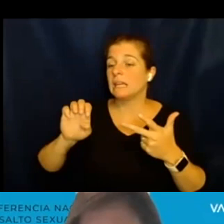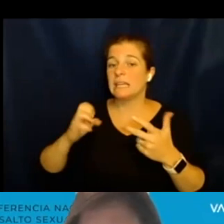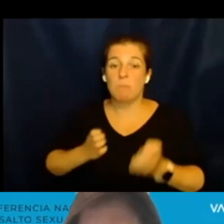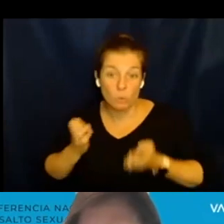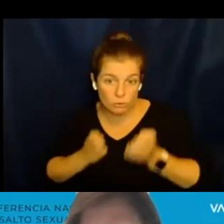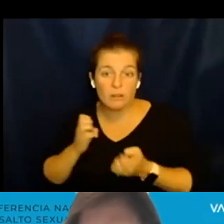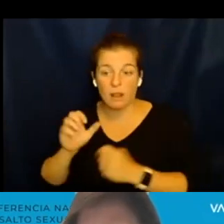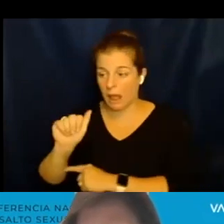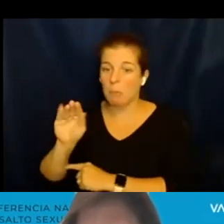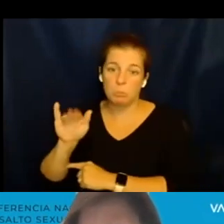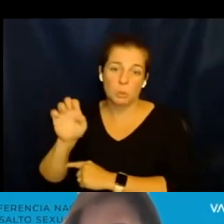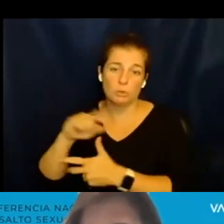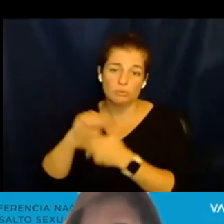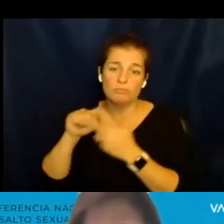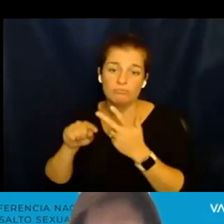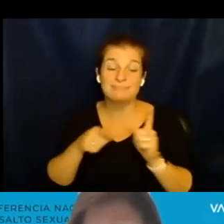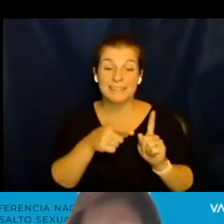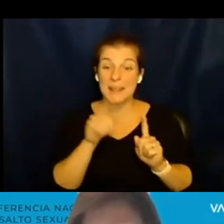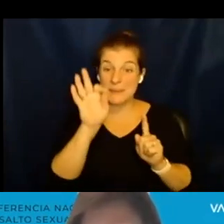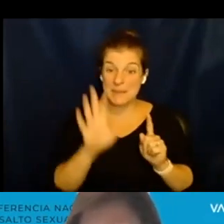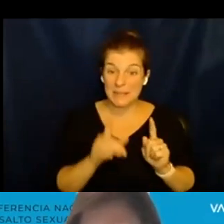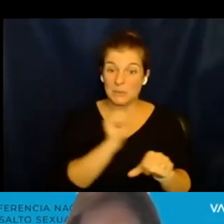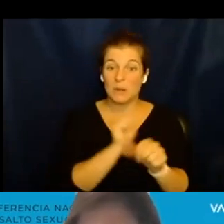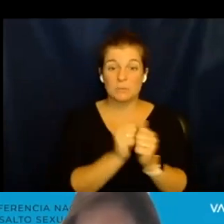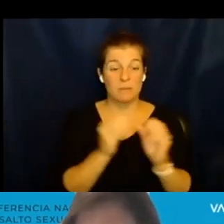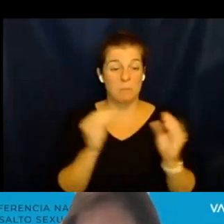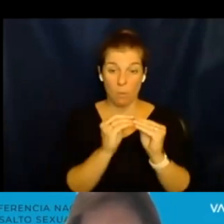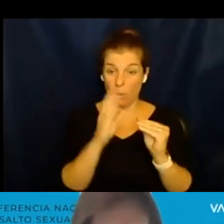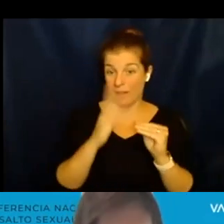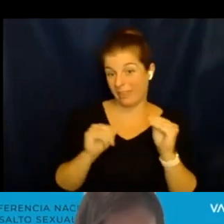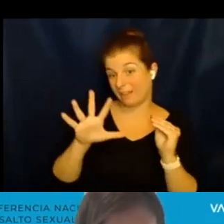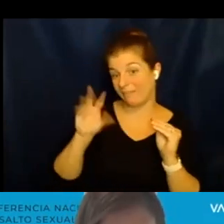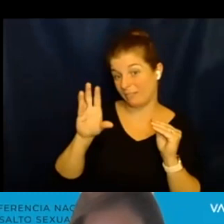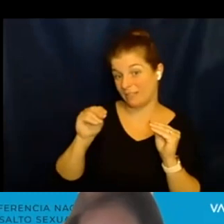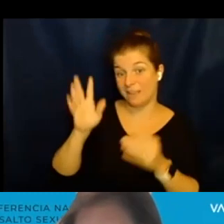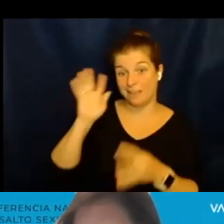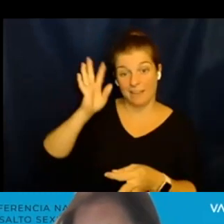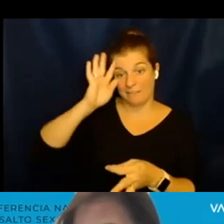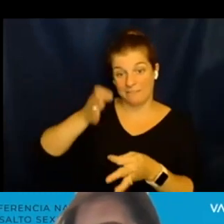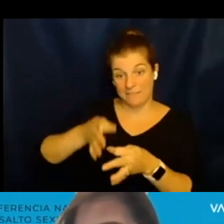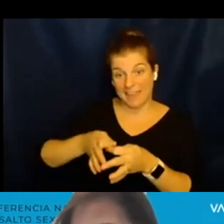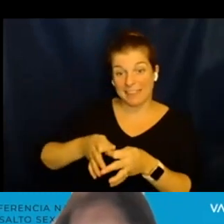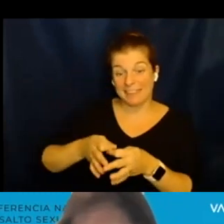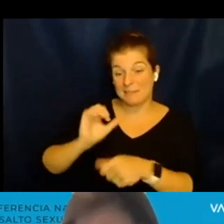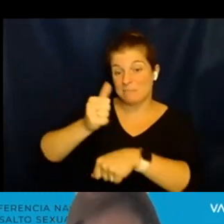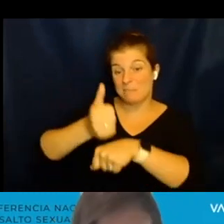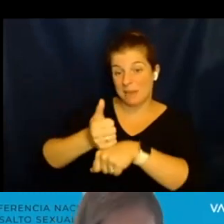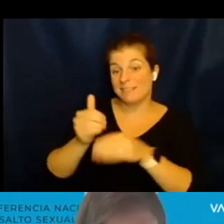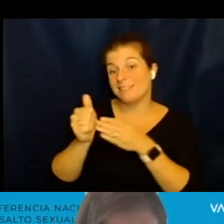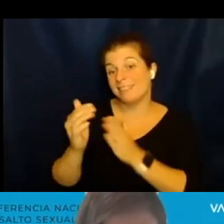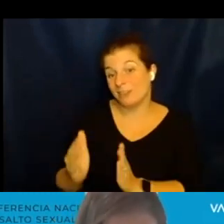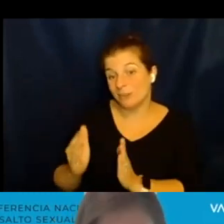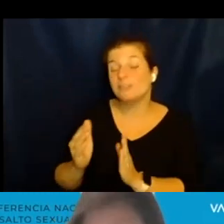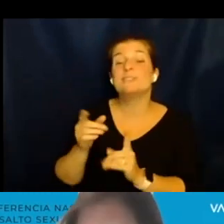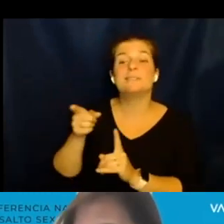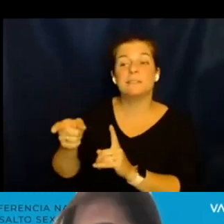with more than 50 religious or faith-based leaders who have established growth programs and family development